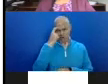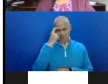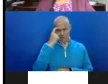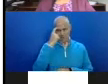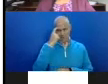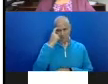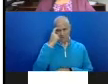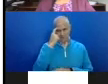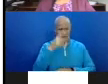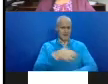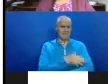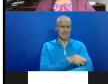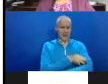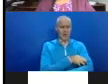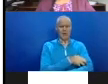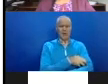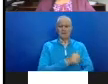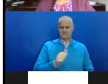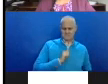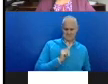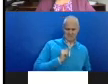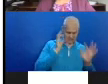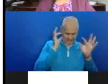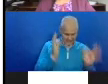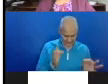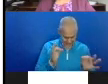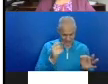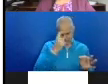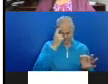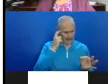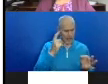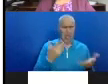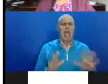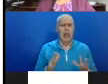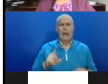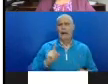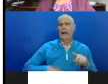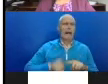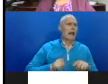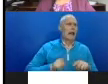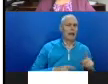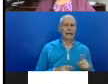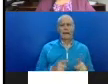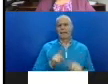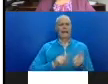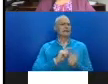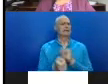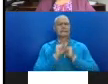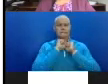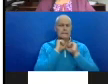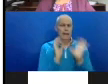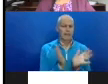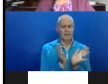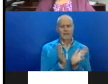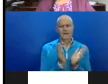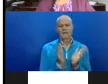people's power and agency. So part of what often these guys feel is pretty powerless to do anything about their lives, that they just feel done